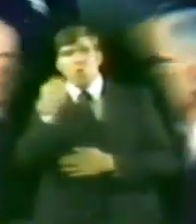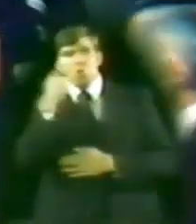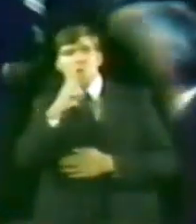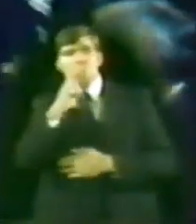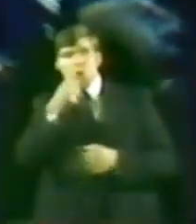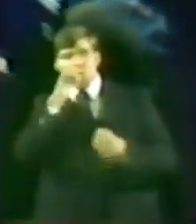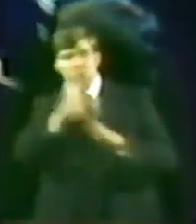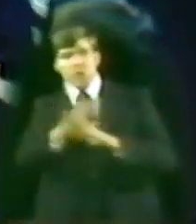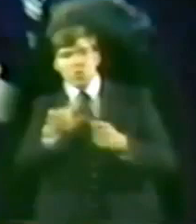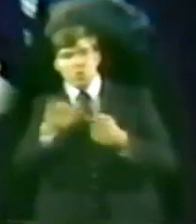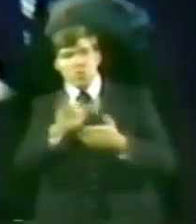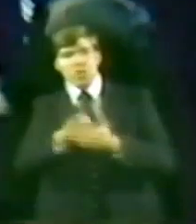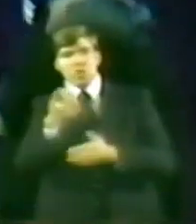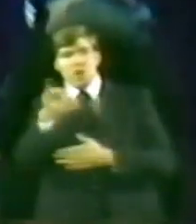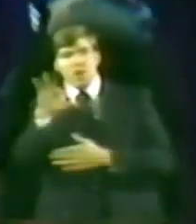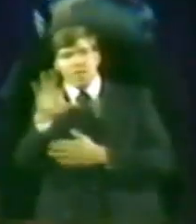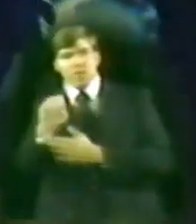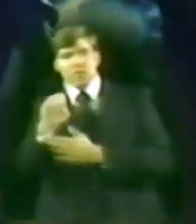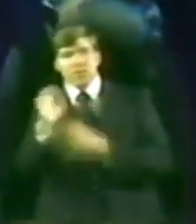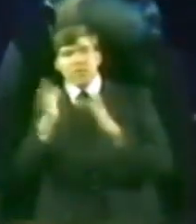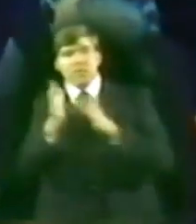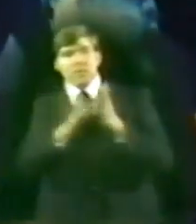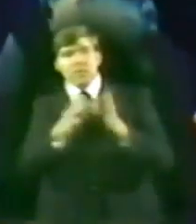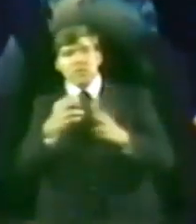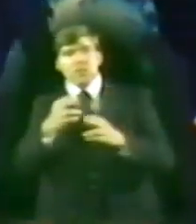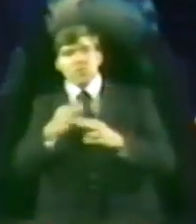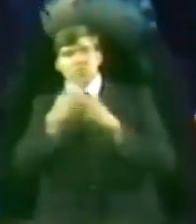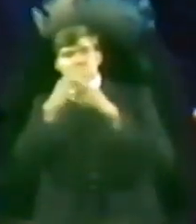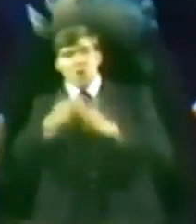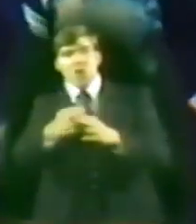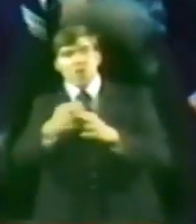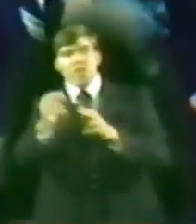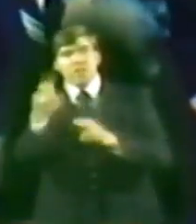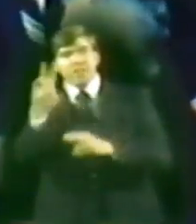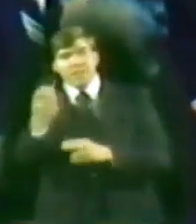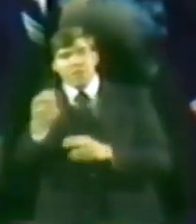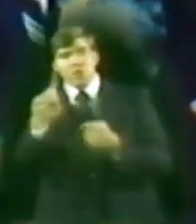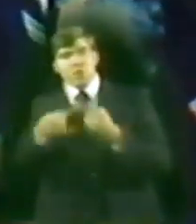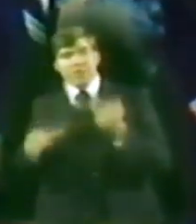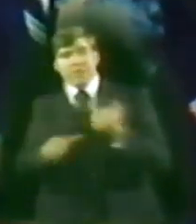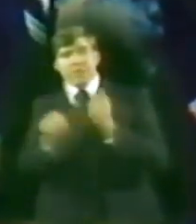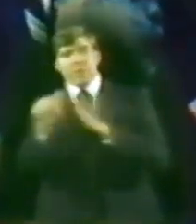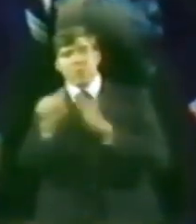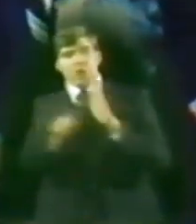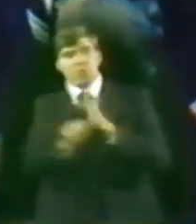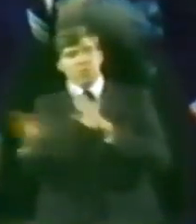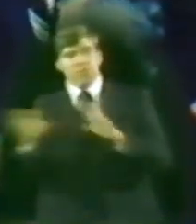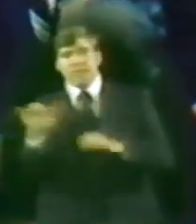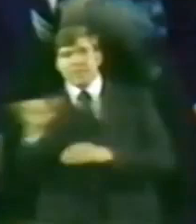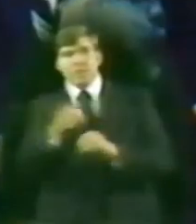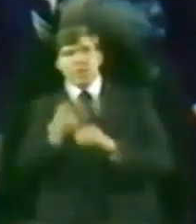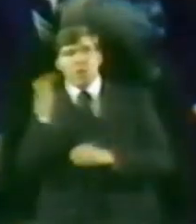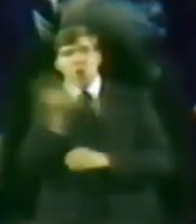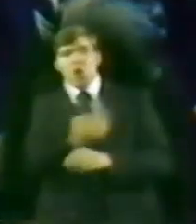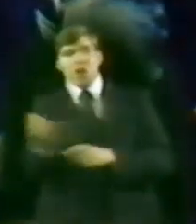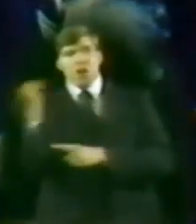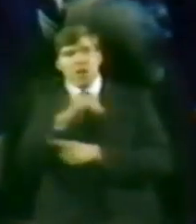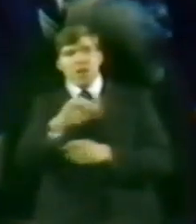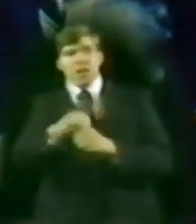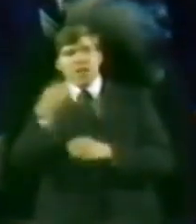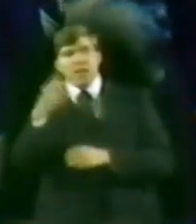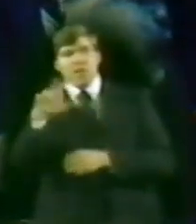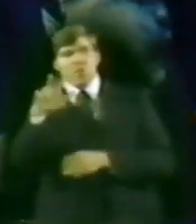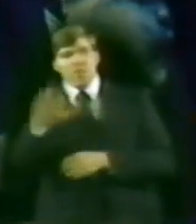office. Anciently, Jesus called the 70 to assist the apostles. He did the same in our day in